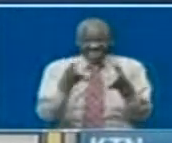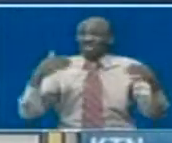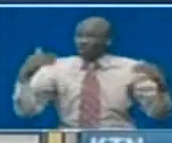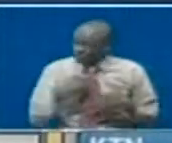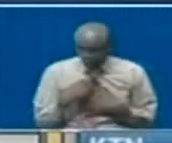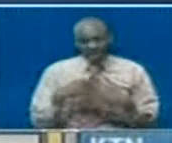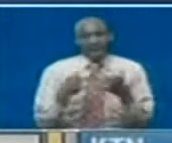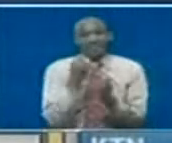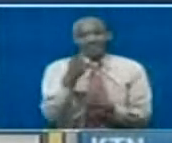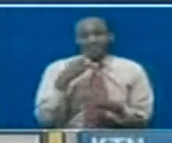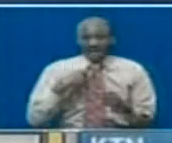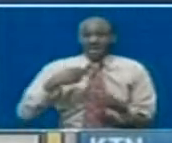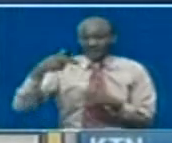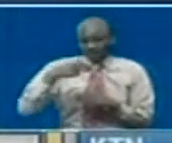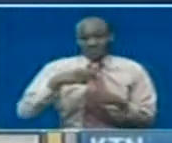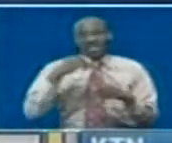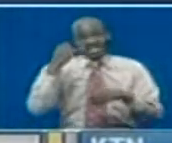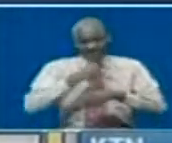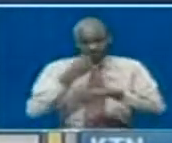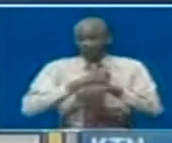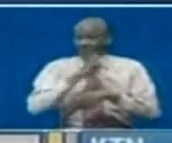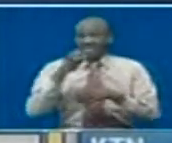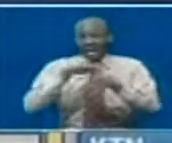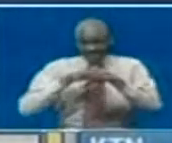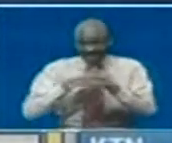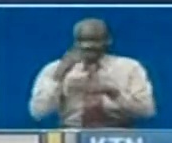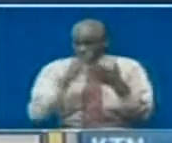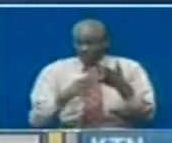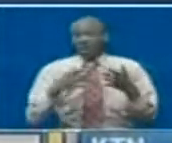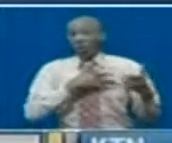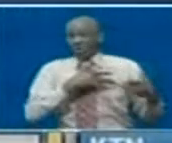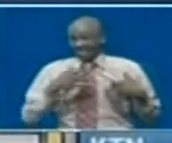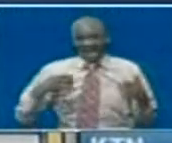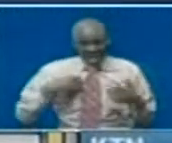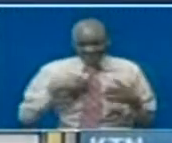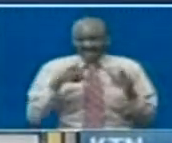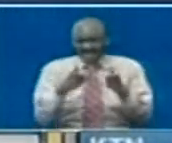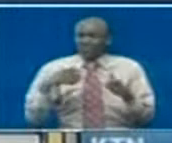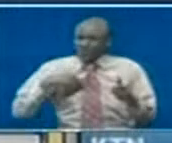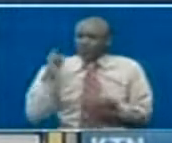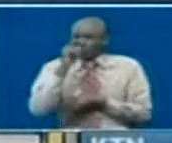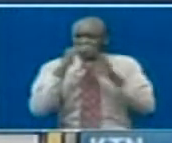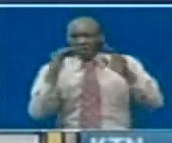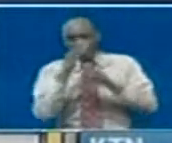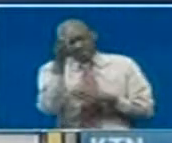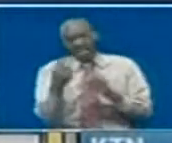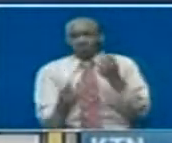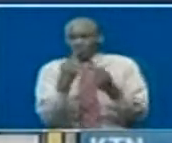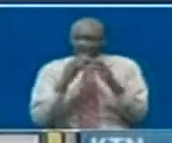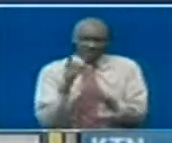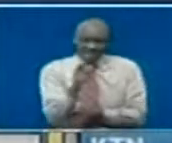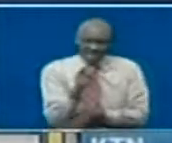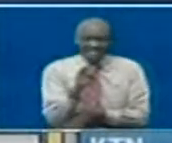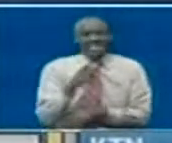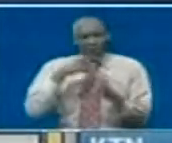shocking revelation by the Petroleum Institute of East Africa as it raises concern over the kind of gas consumers are using at their homes.